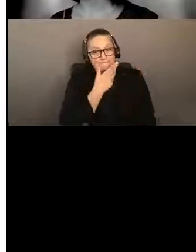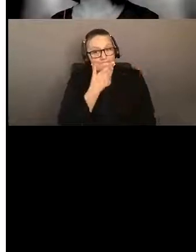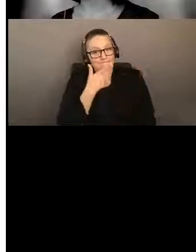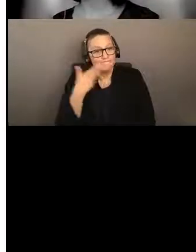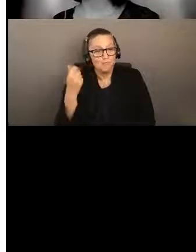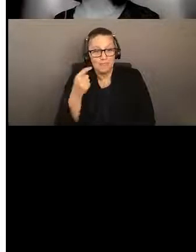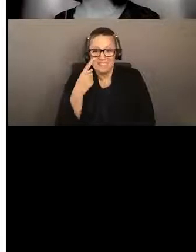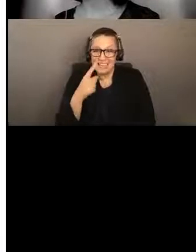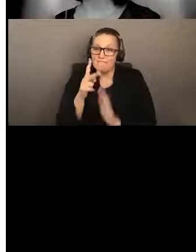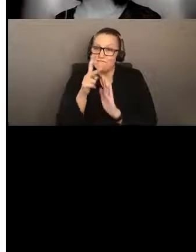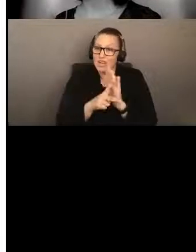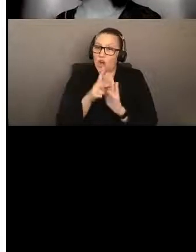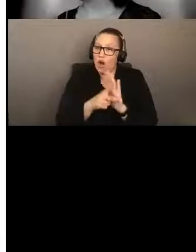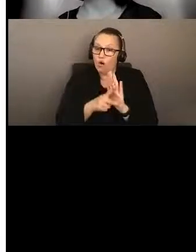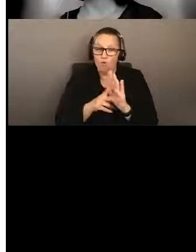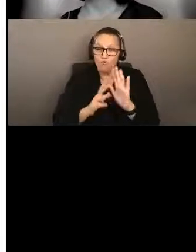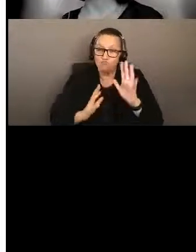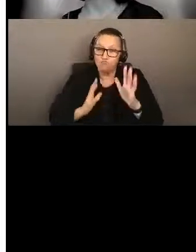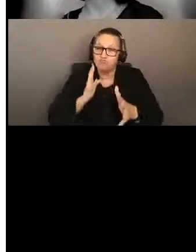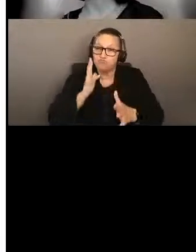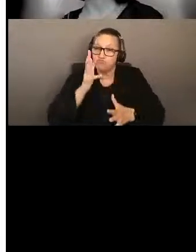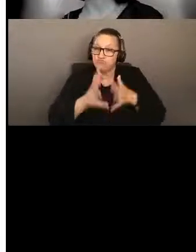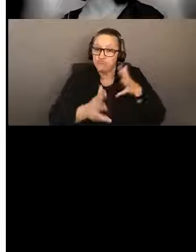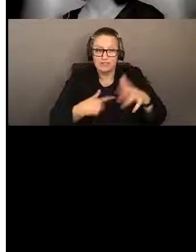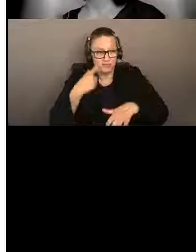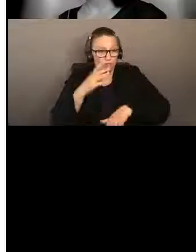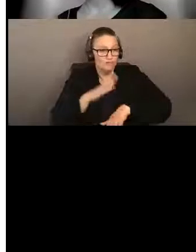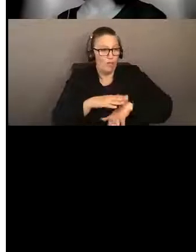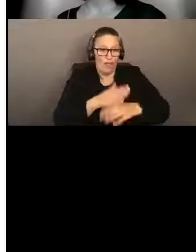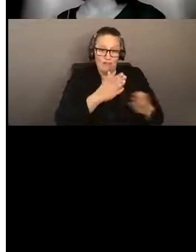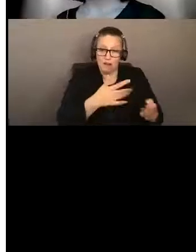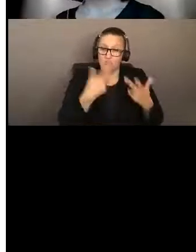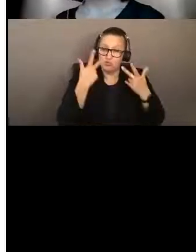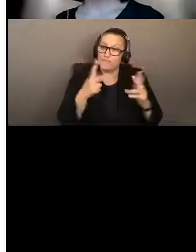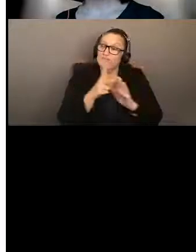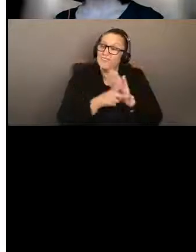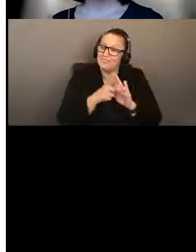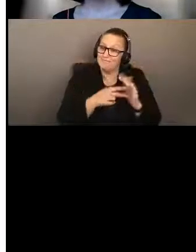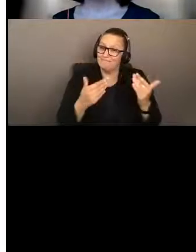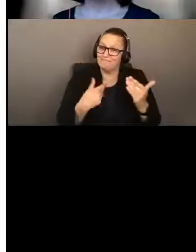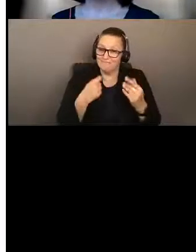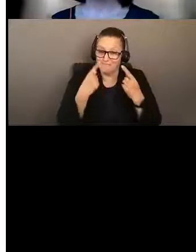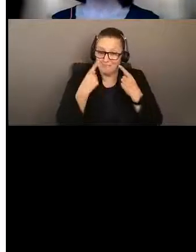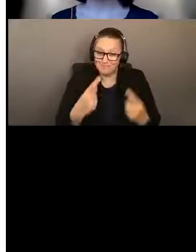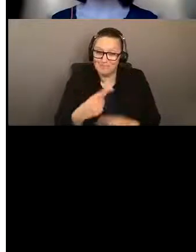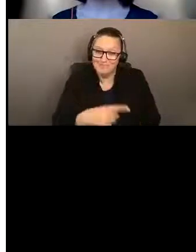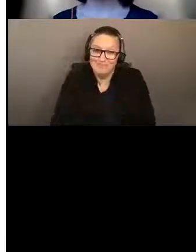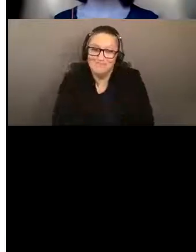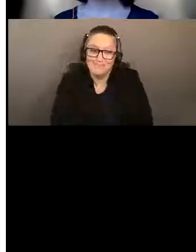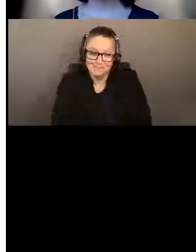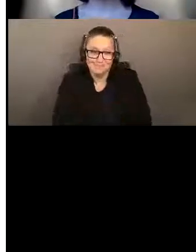seen on the left, but I'd love to share a short clip of it with you now so that you can get a better sense of the work. Thanks, Lisa.